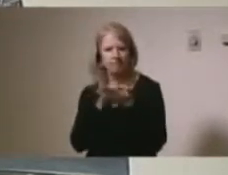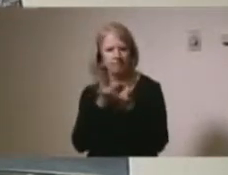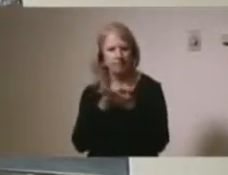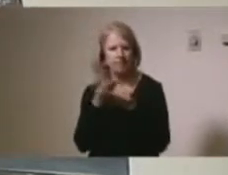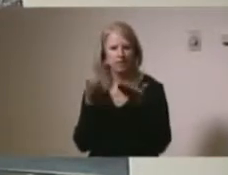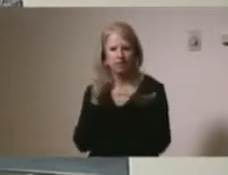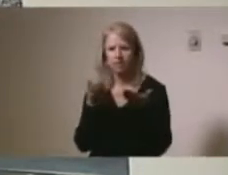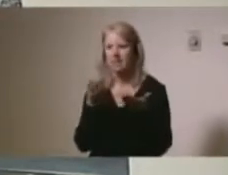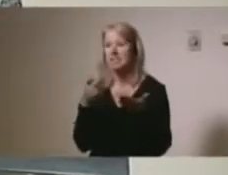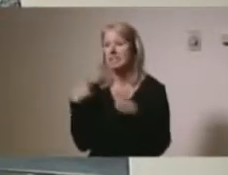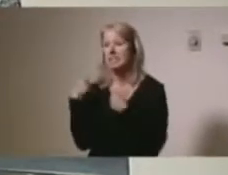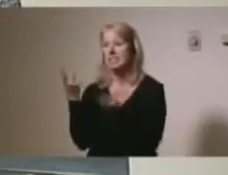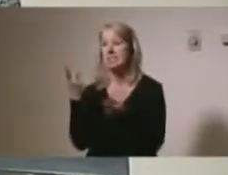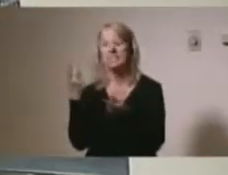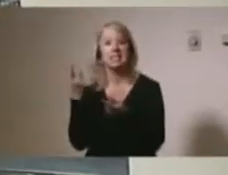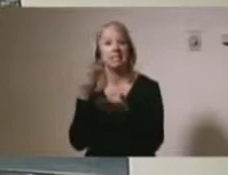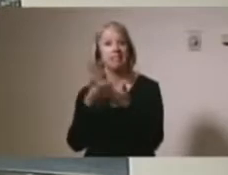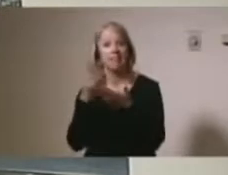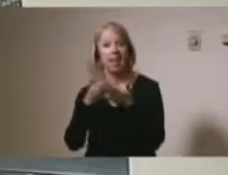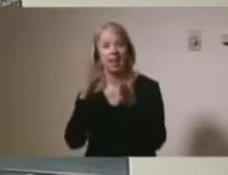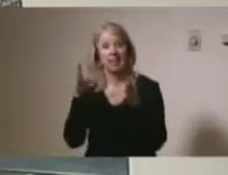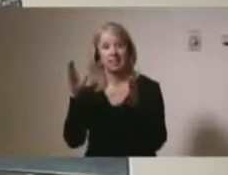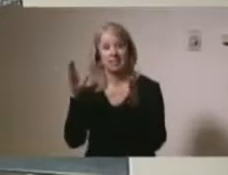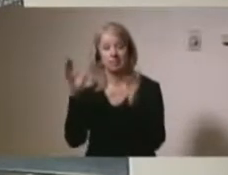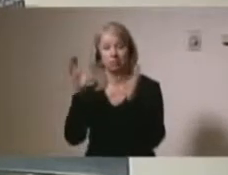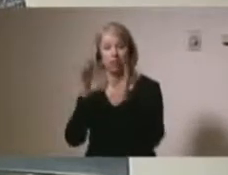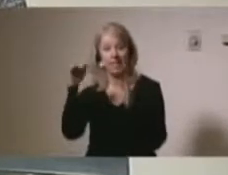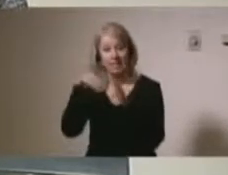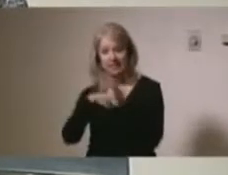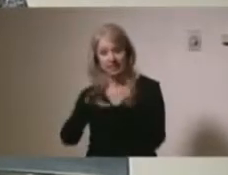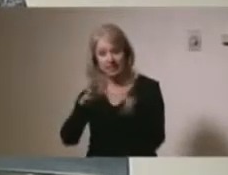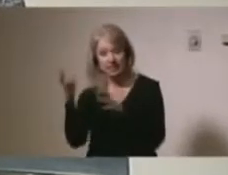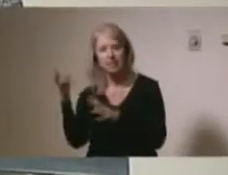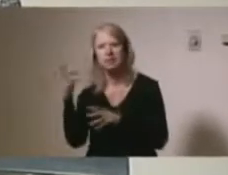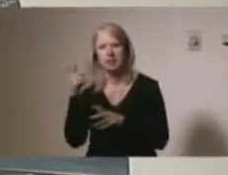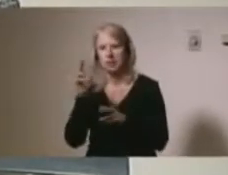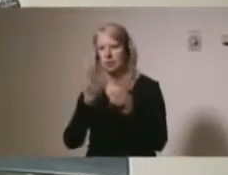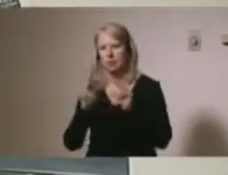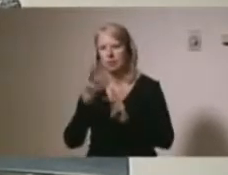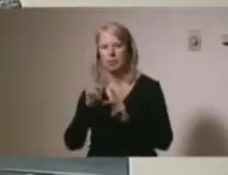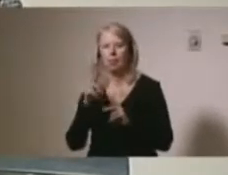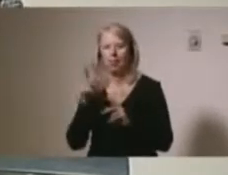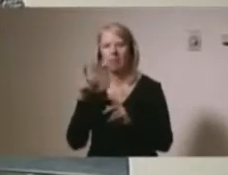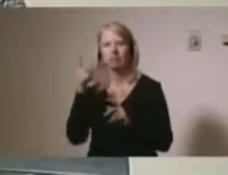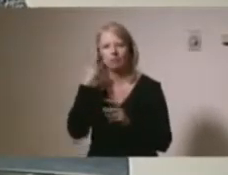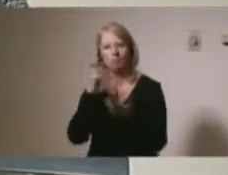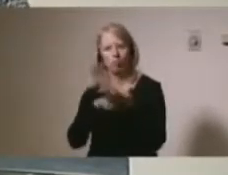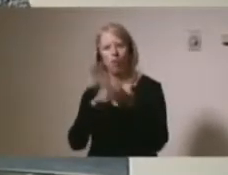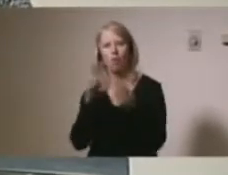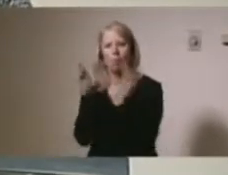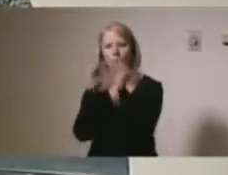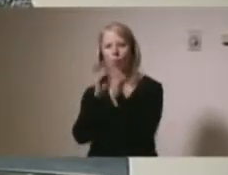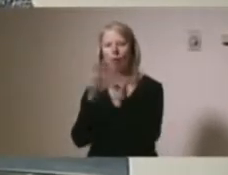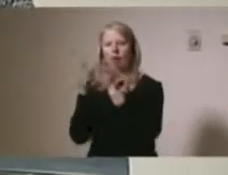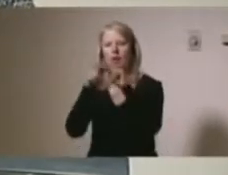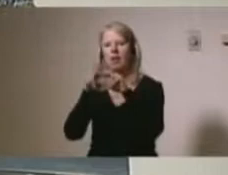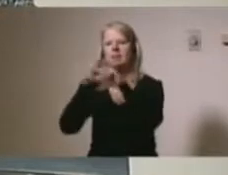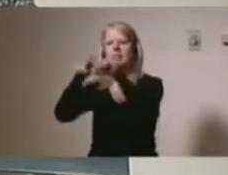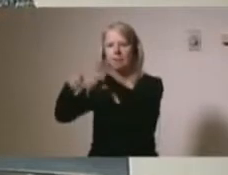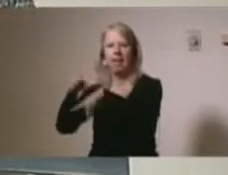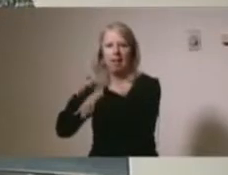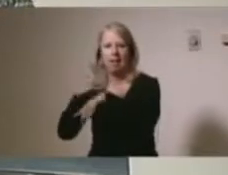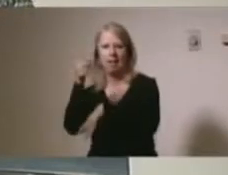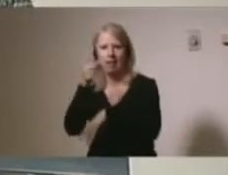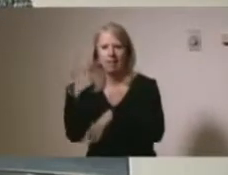financial crisis, people need these state support more and more, and it's